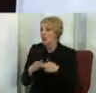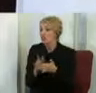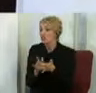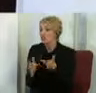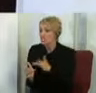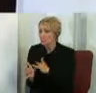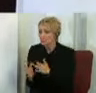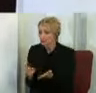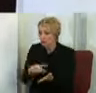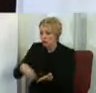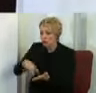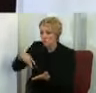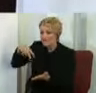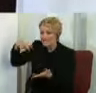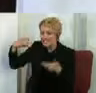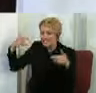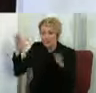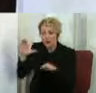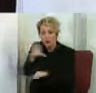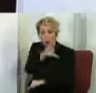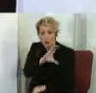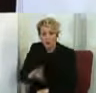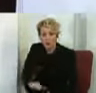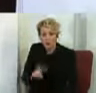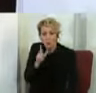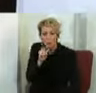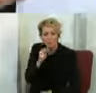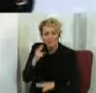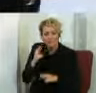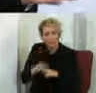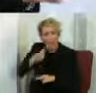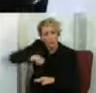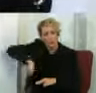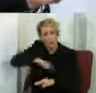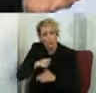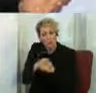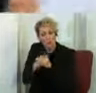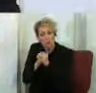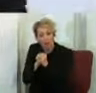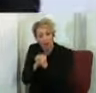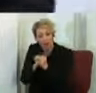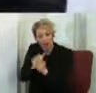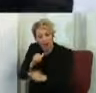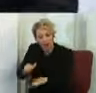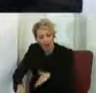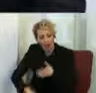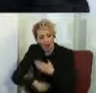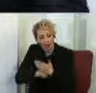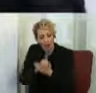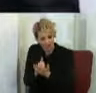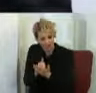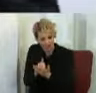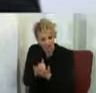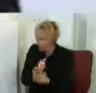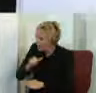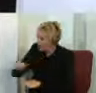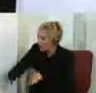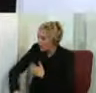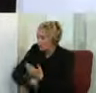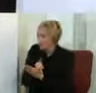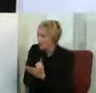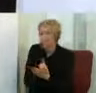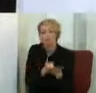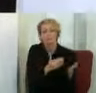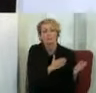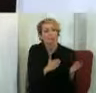pray. Amen. Amen. So we're just a couple of weeks away from the celebration of